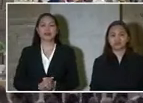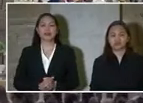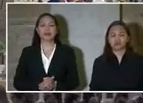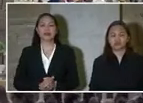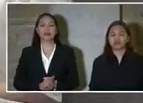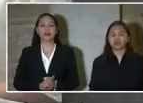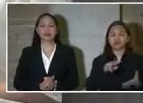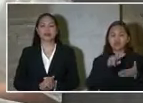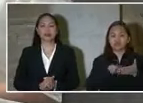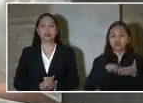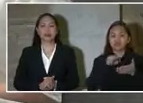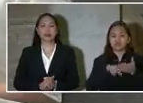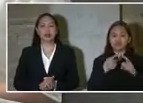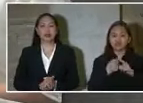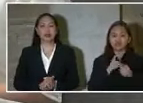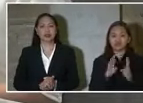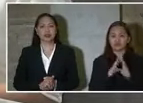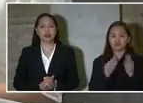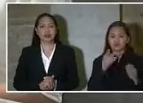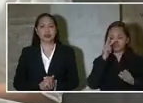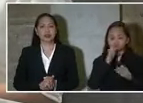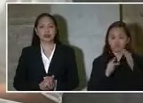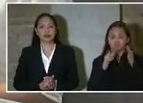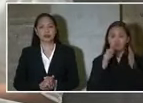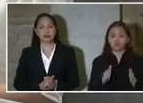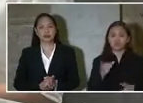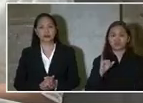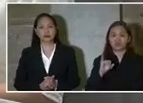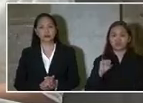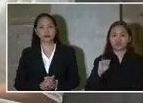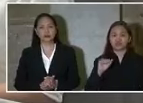A reading from the book of the prophet Isaiah.